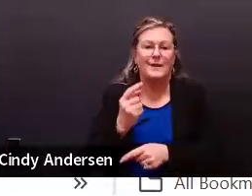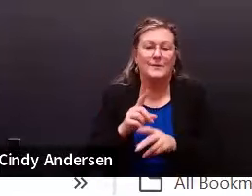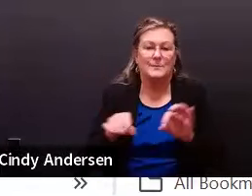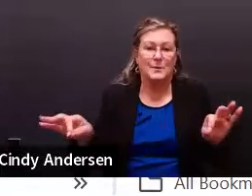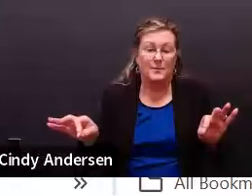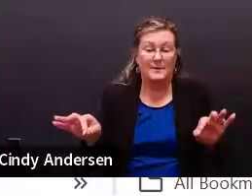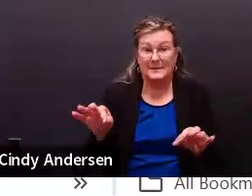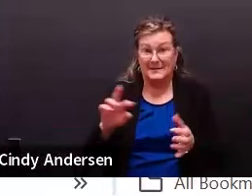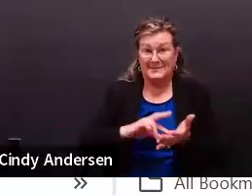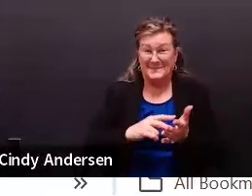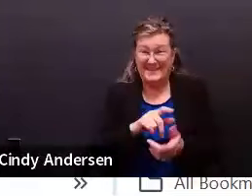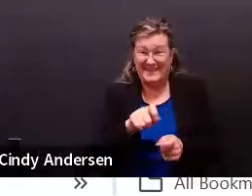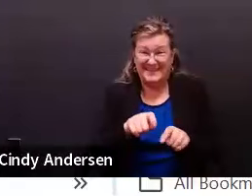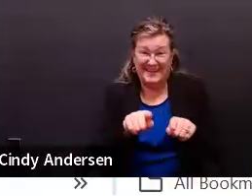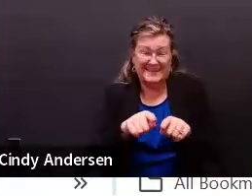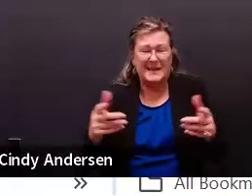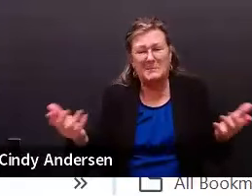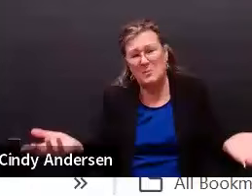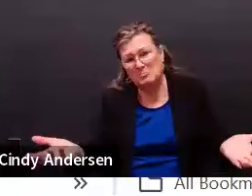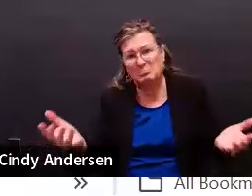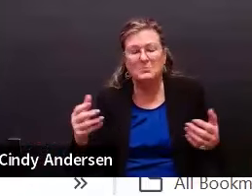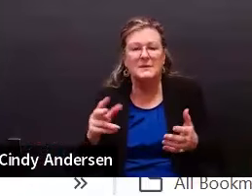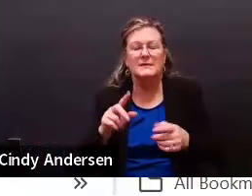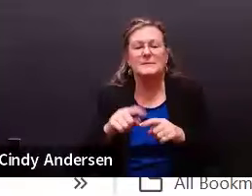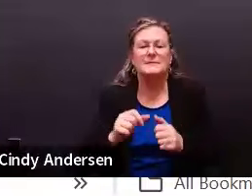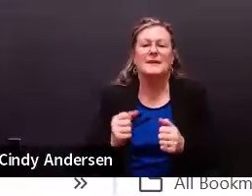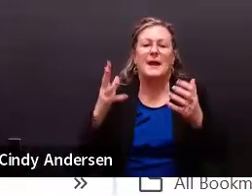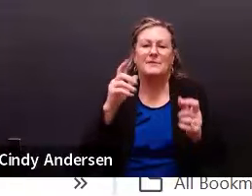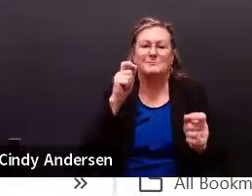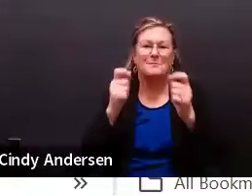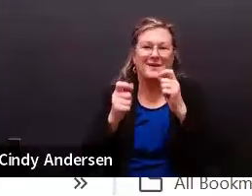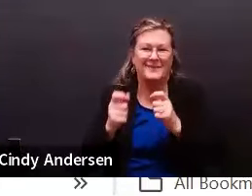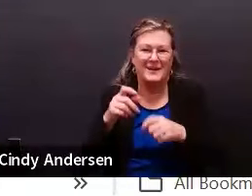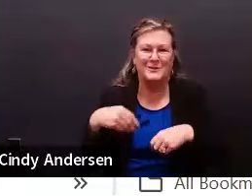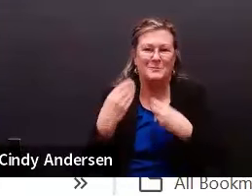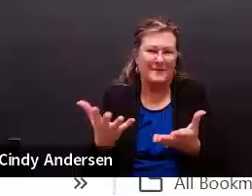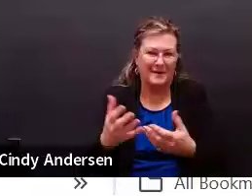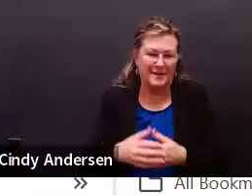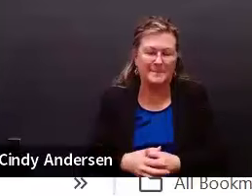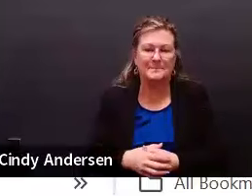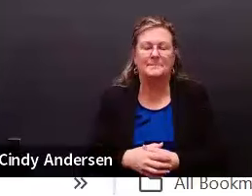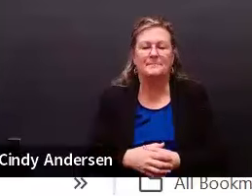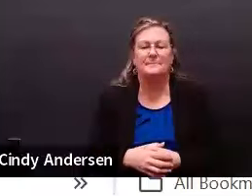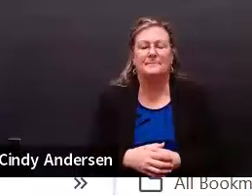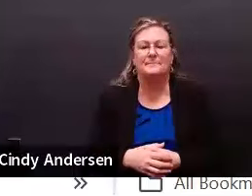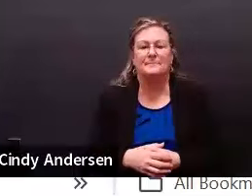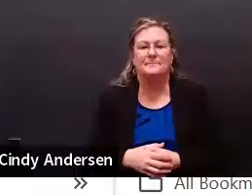the same? Depending on the amount of modifications that you've done,